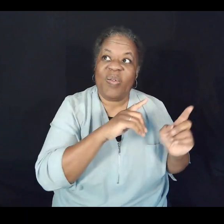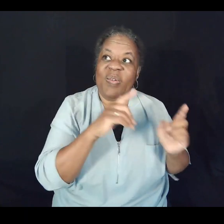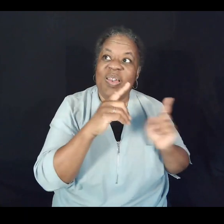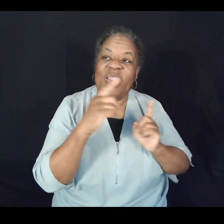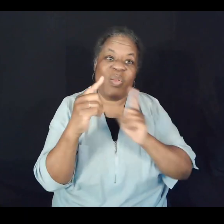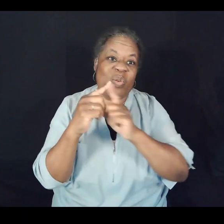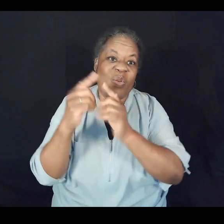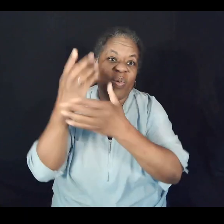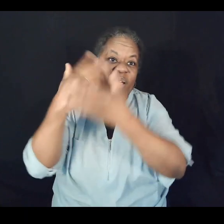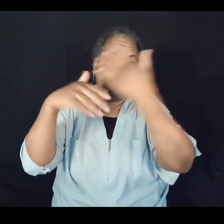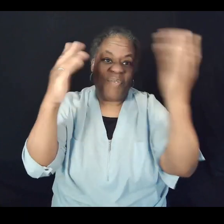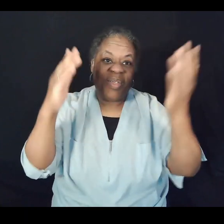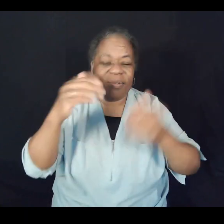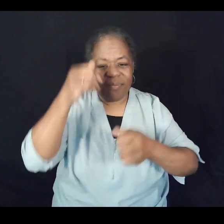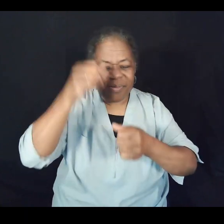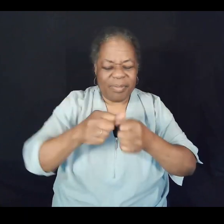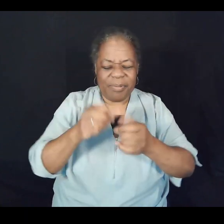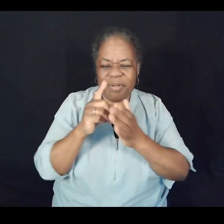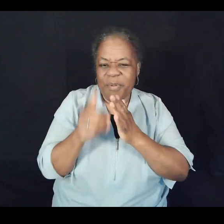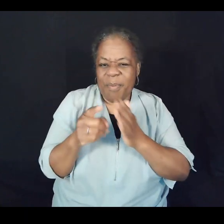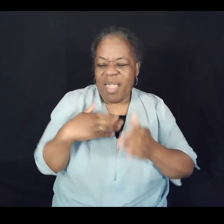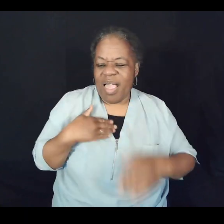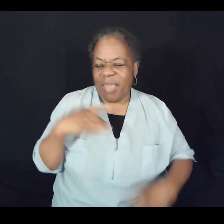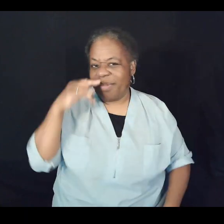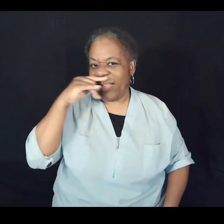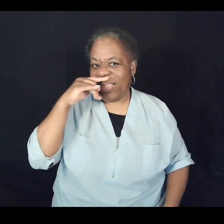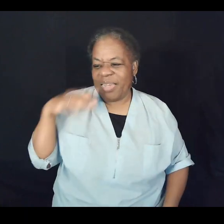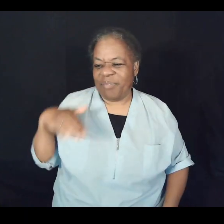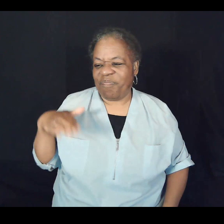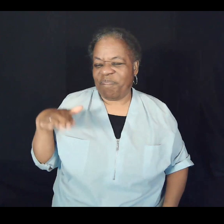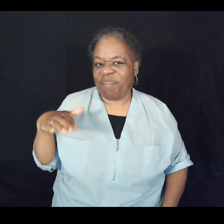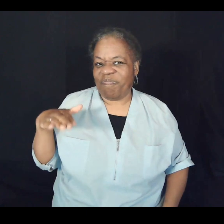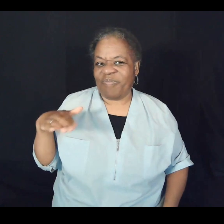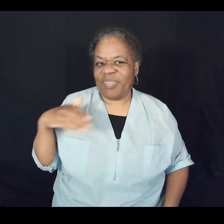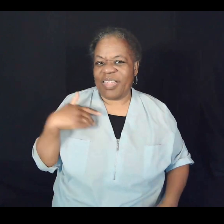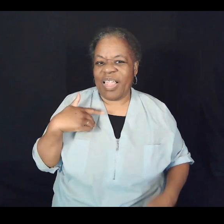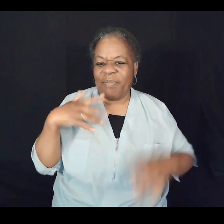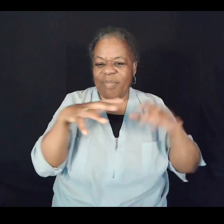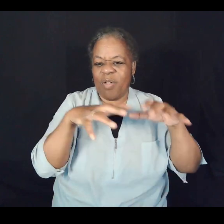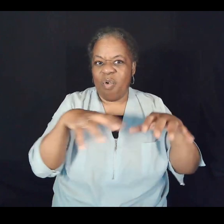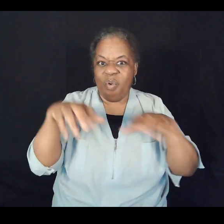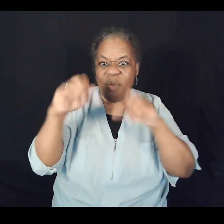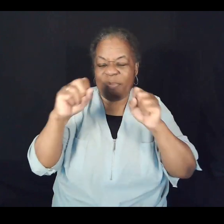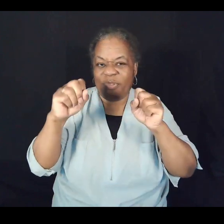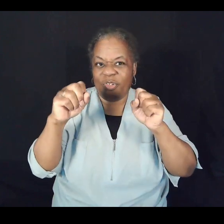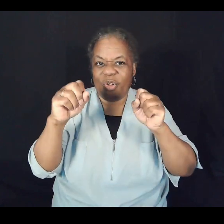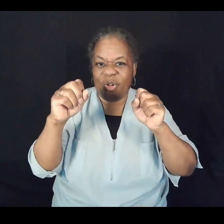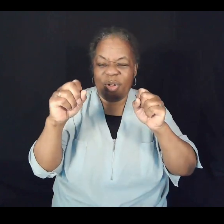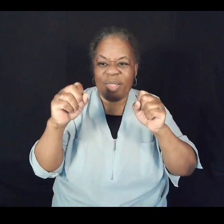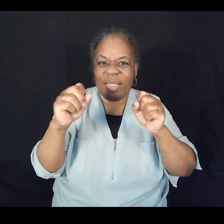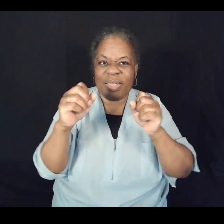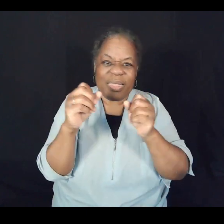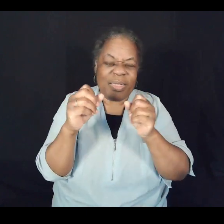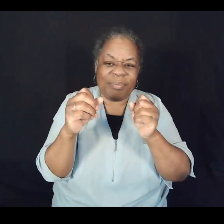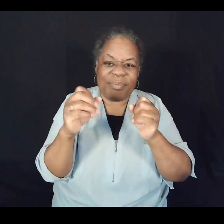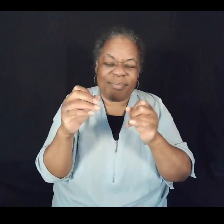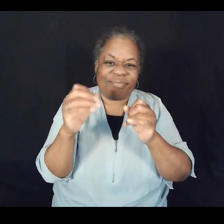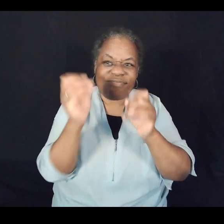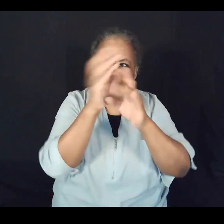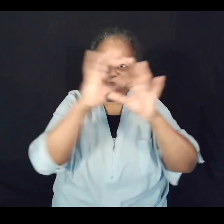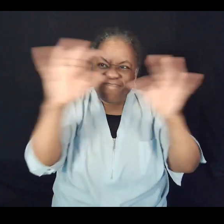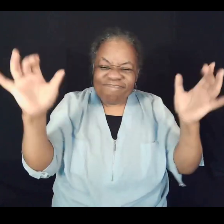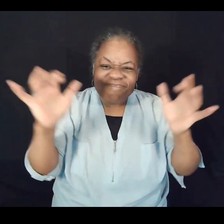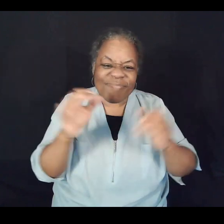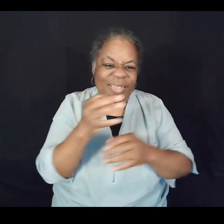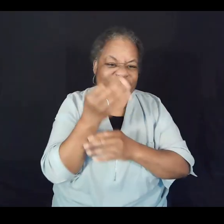I remember a moment when I was a kid and I was caught up in this rapture fever. It was 1988, and in some church